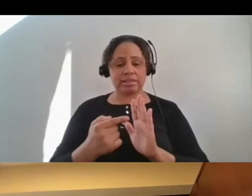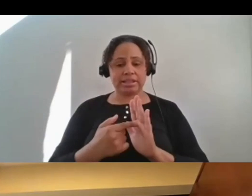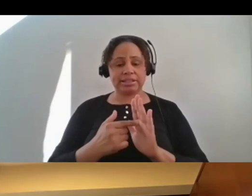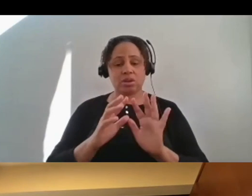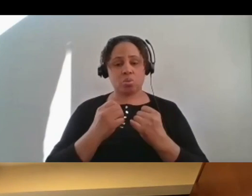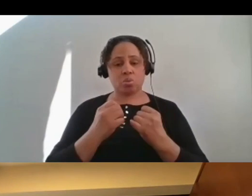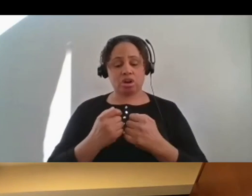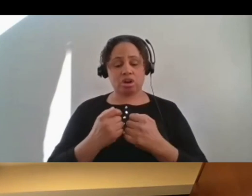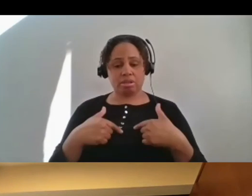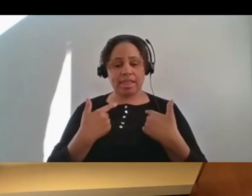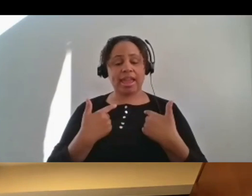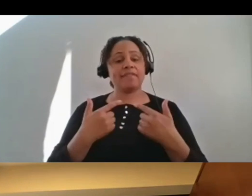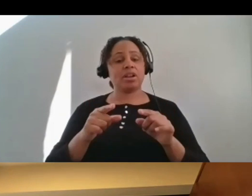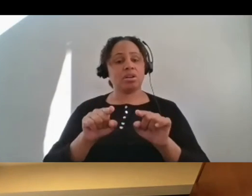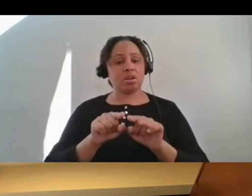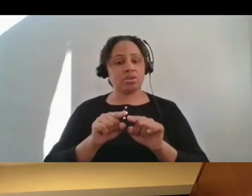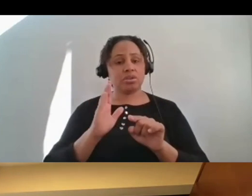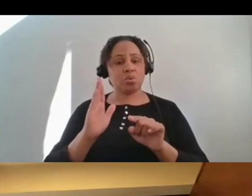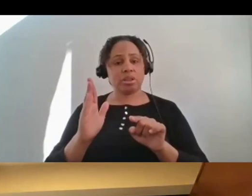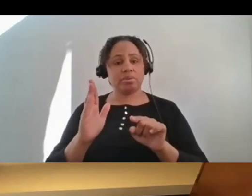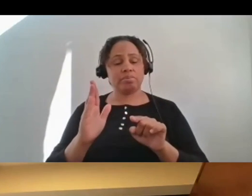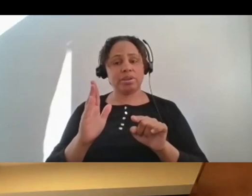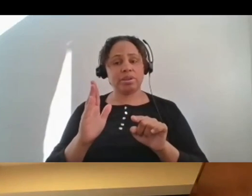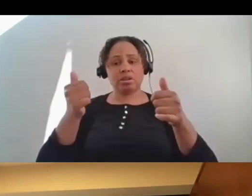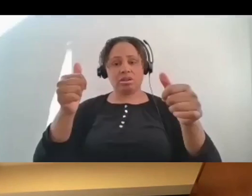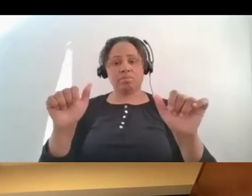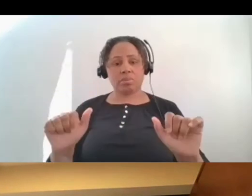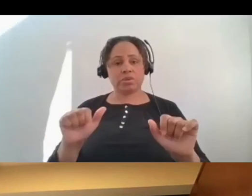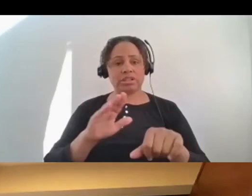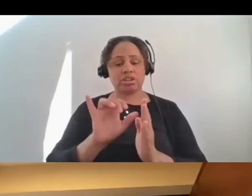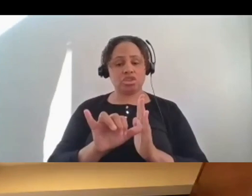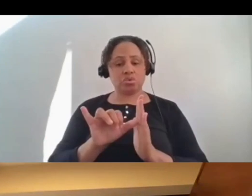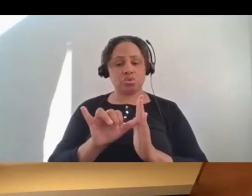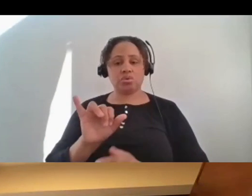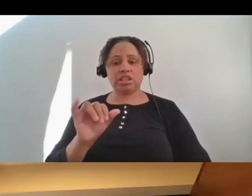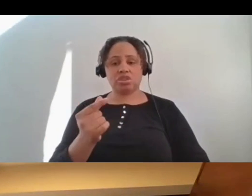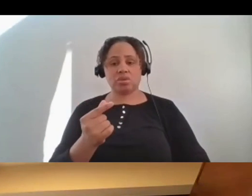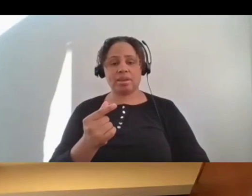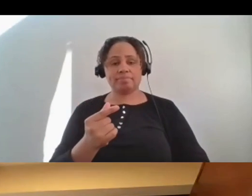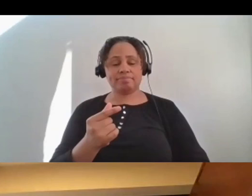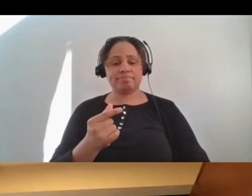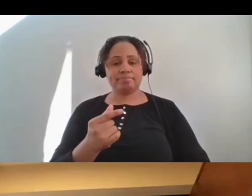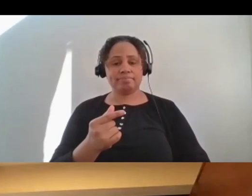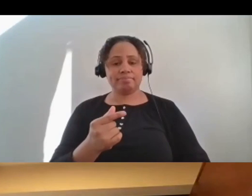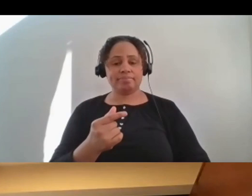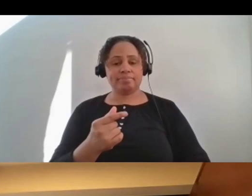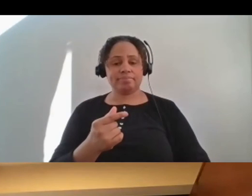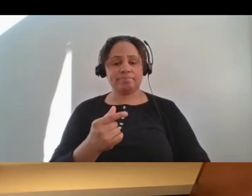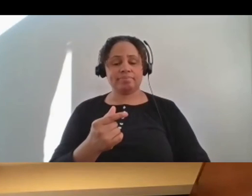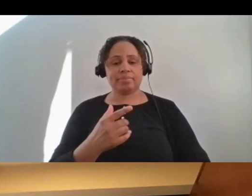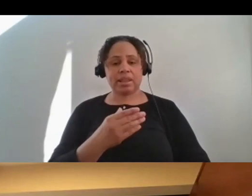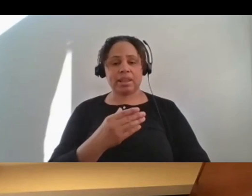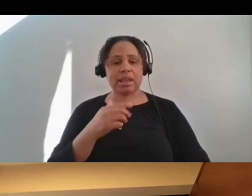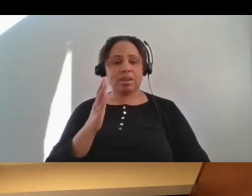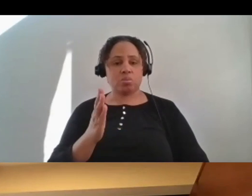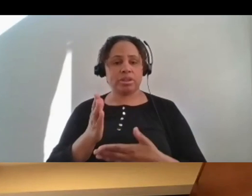also be put up on, YouTube, Instagram, and portions and things along those lines. And I'm just going to